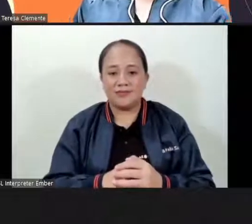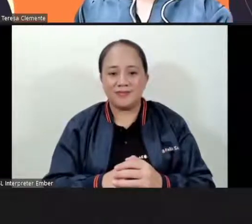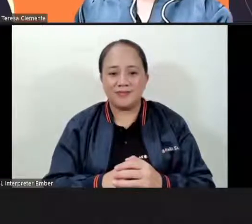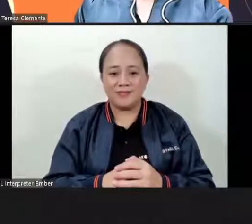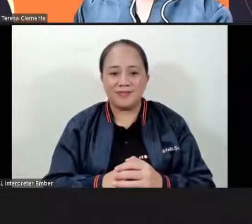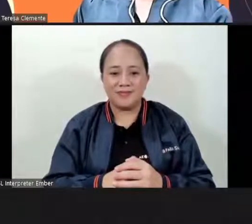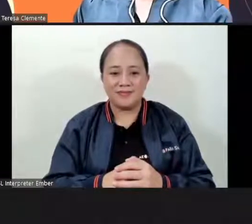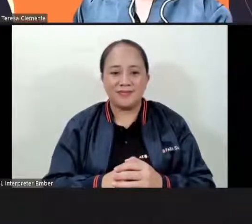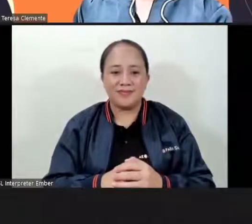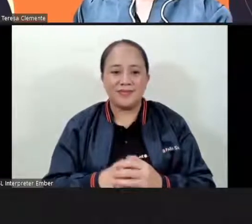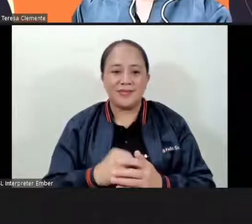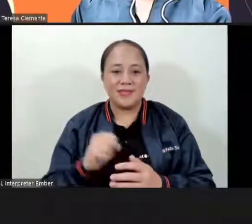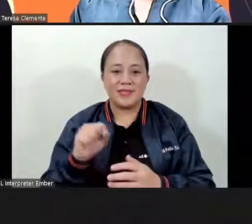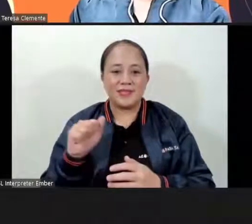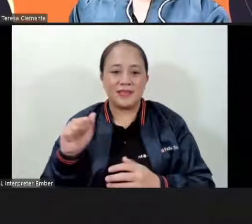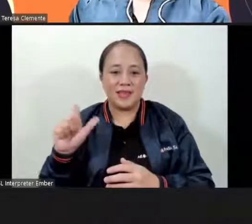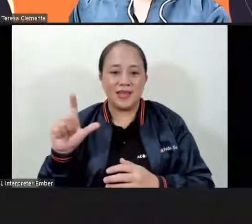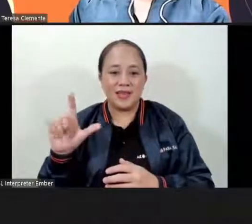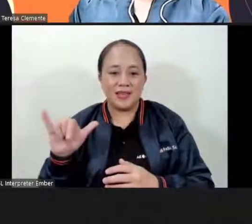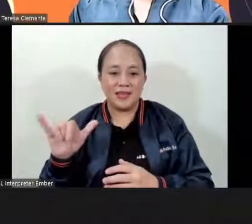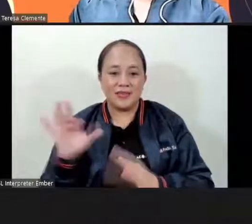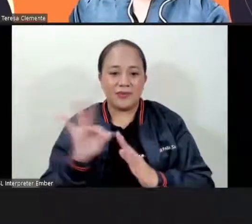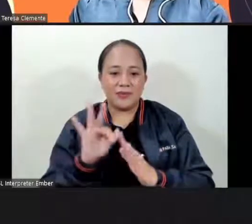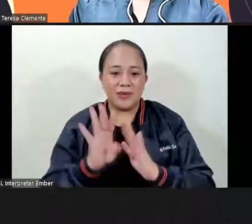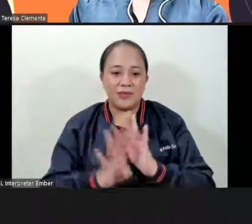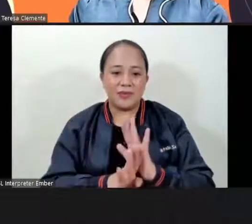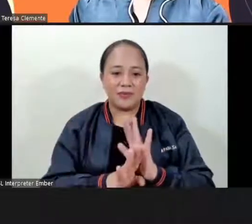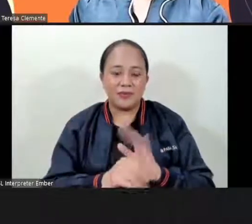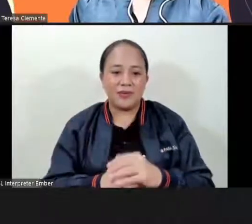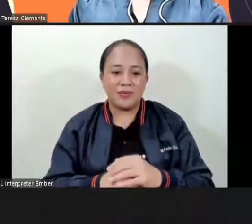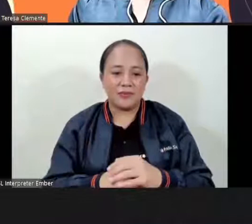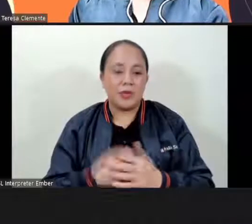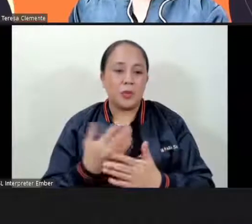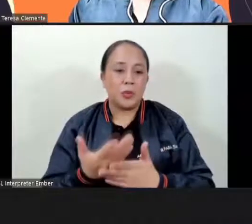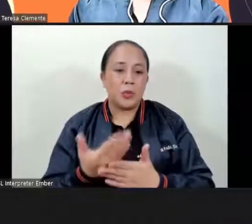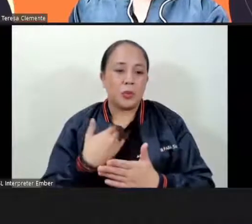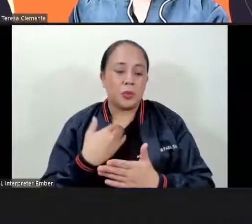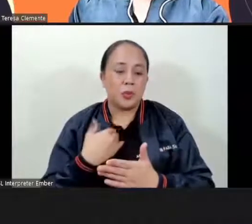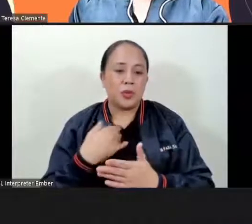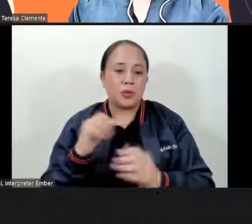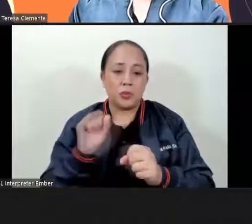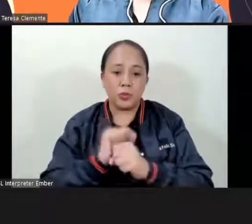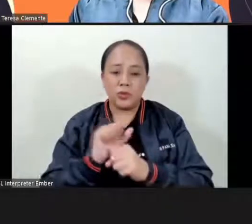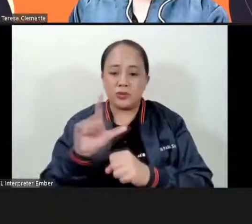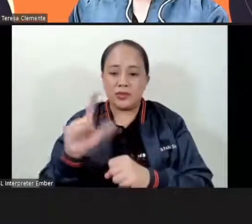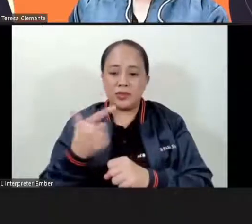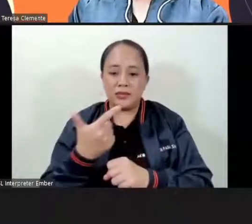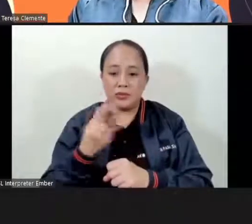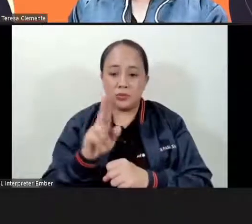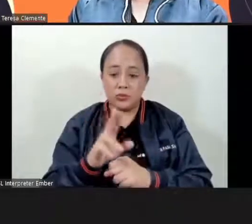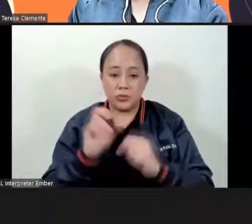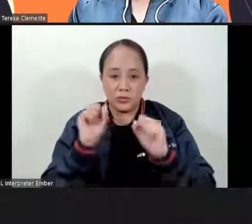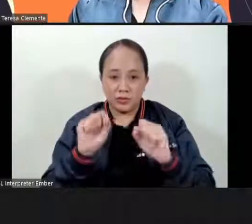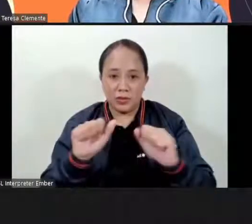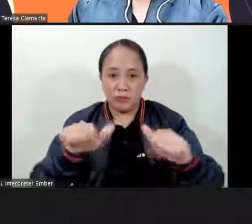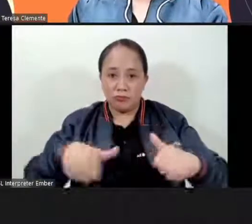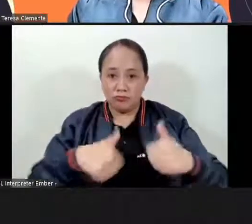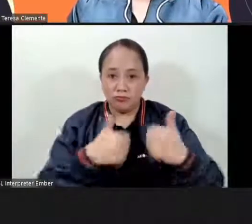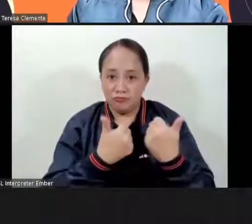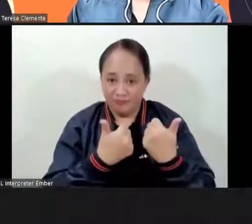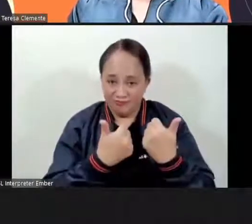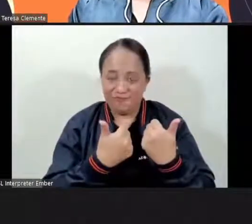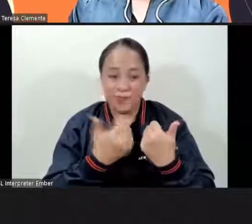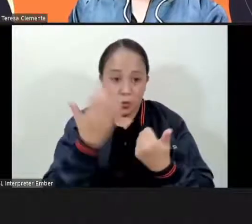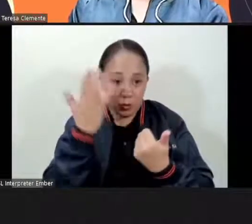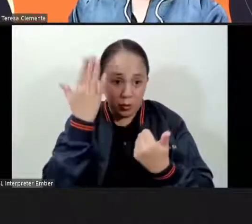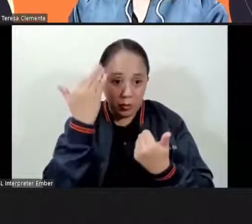from Facebook. Okay, for Ma'am Sally, working with an LGUs can be challenging